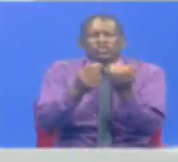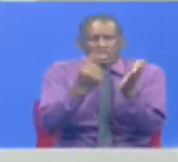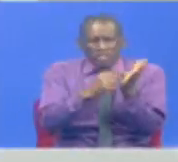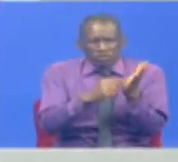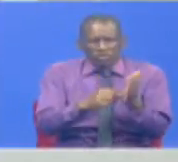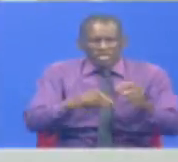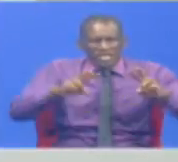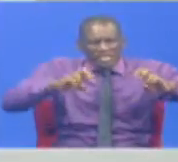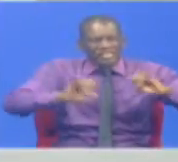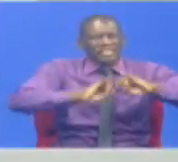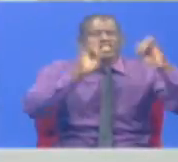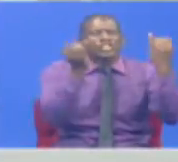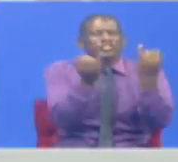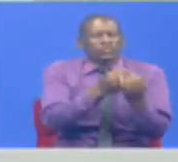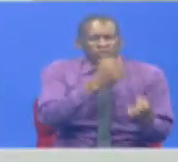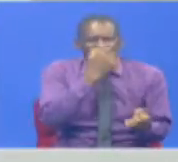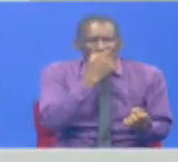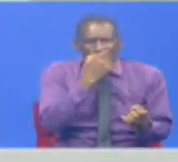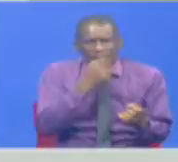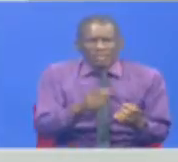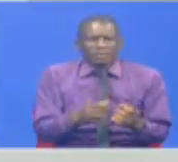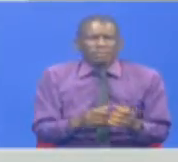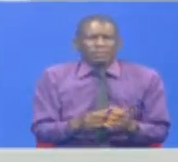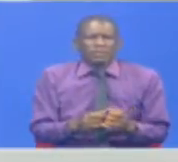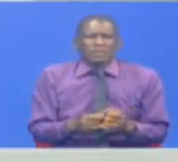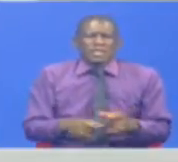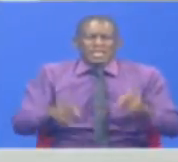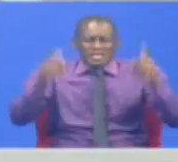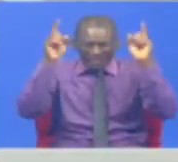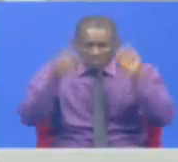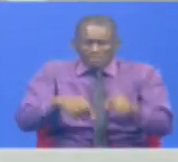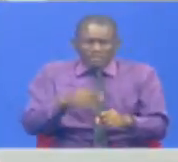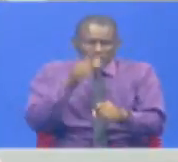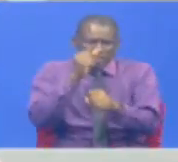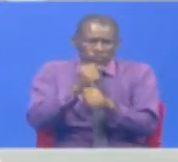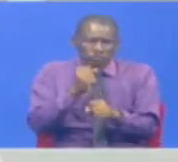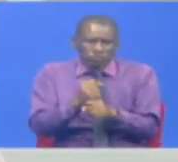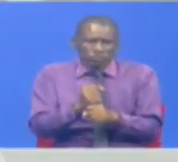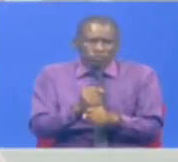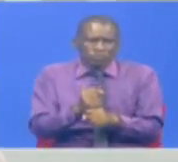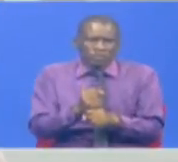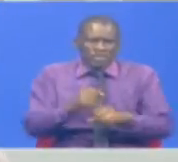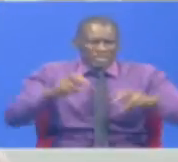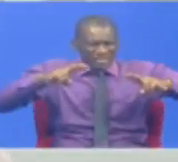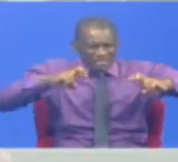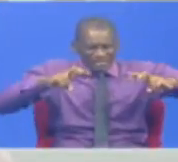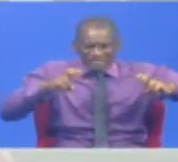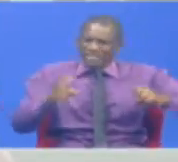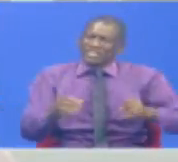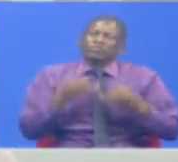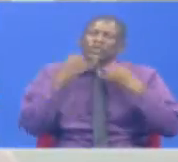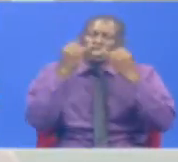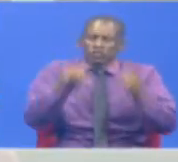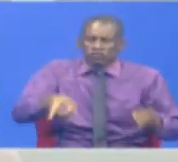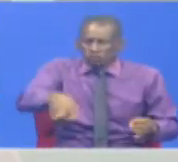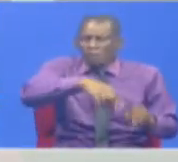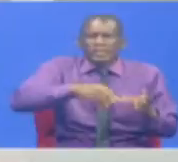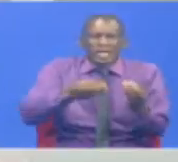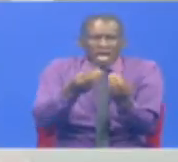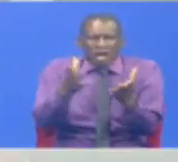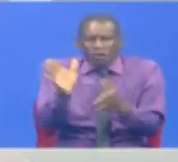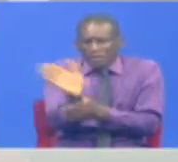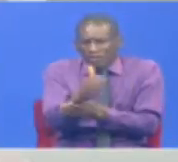Research Institute in Tanzania, must conduct research to tell us how much fish